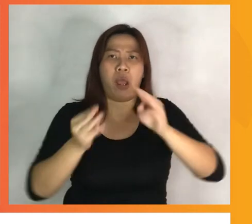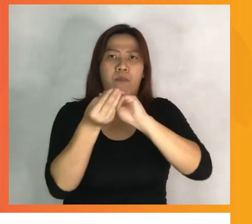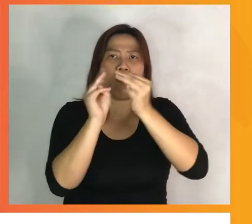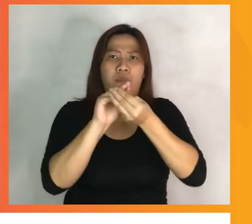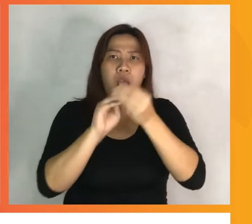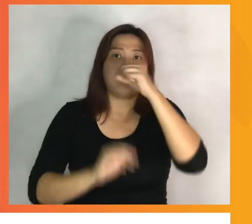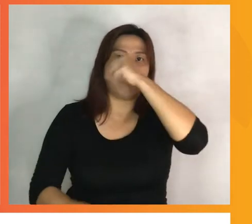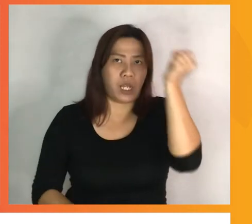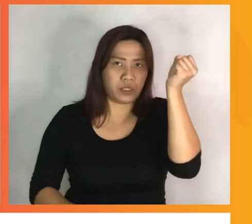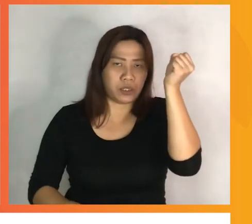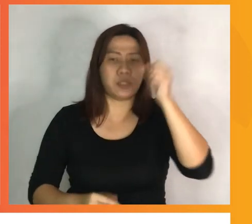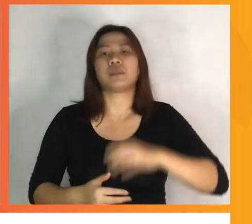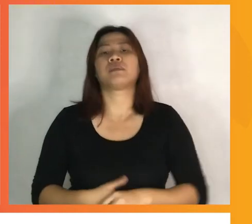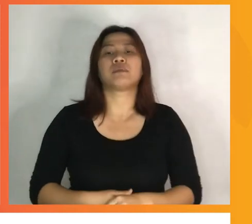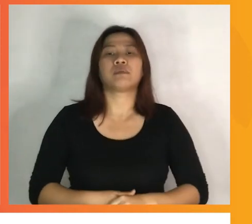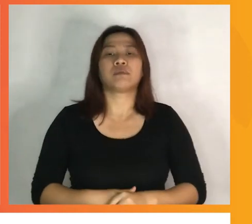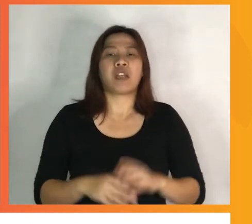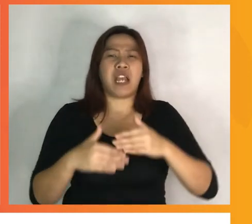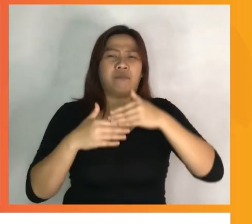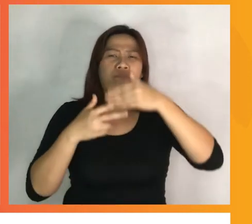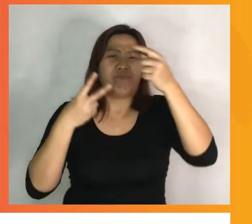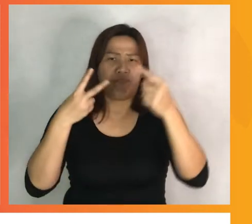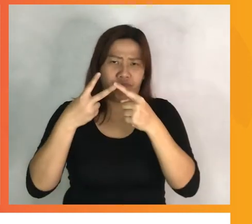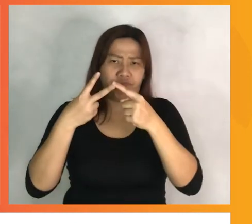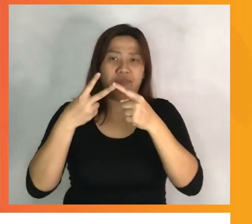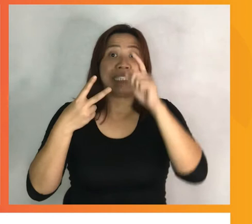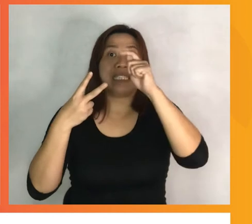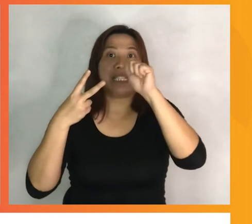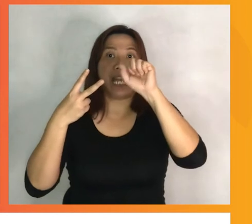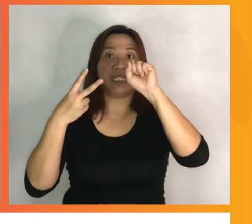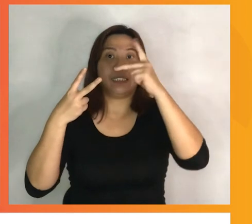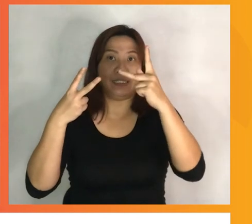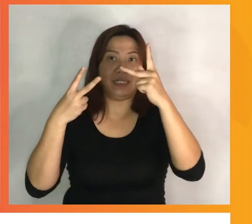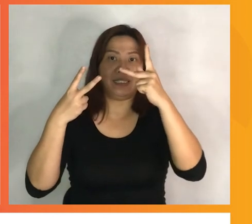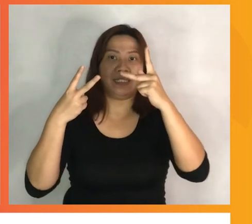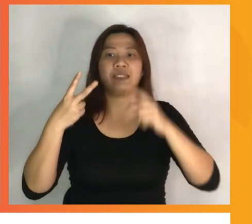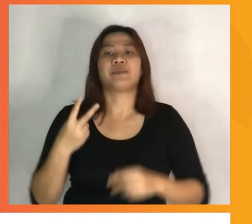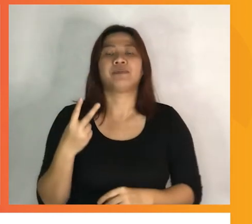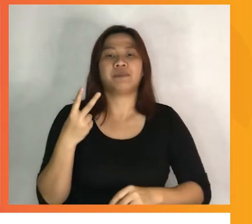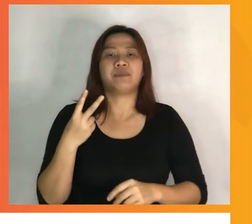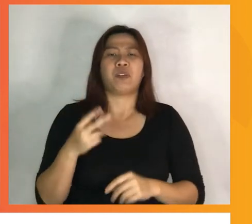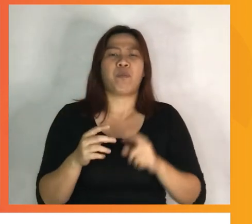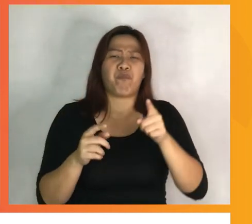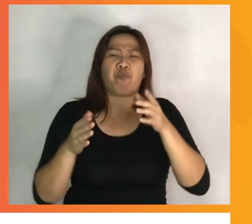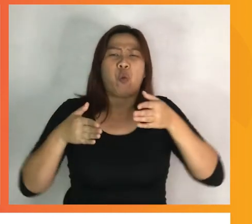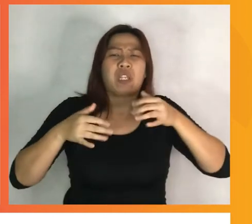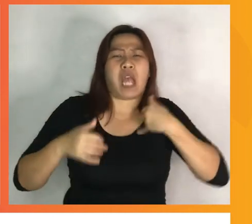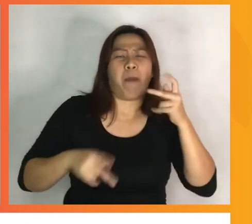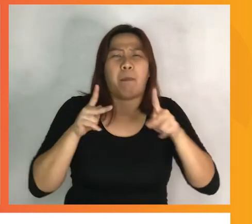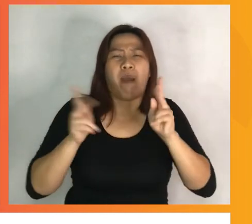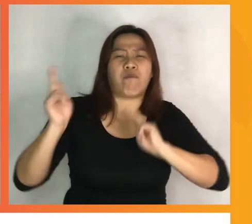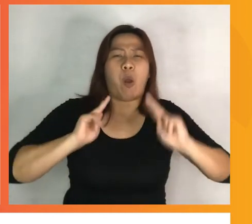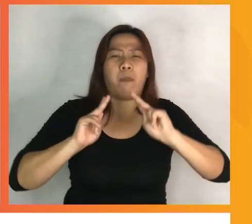be modified. The next part of the STEP adaptation tool is the task. That's the way that young